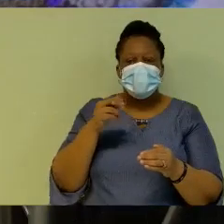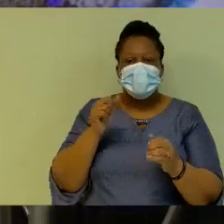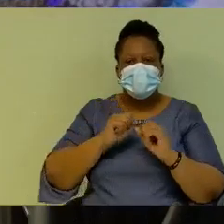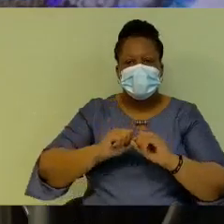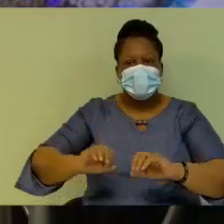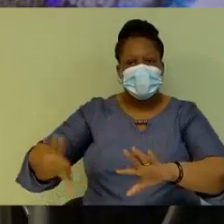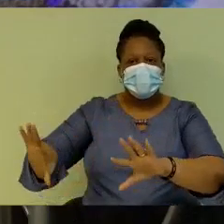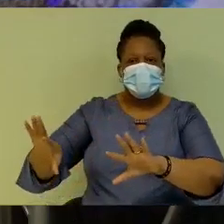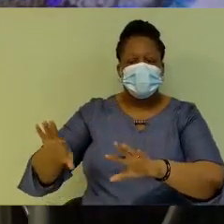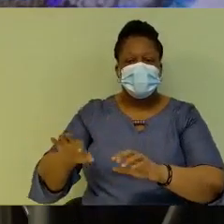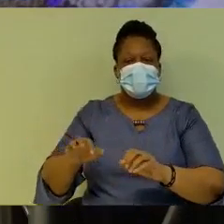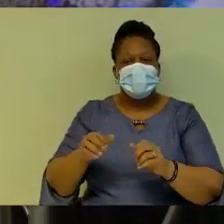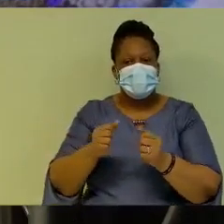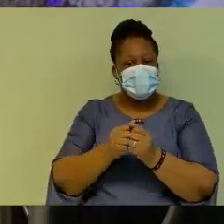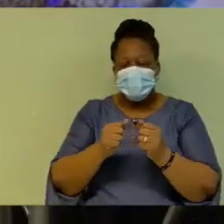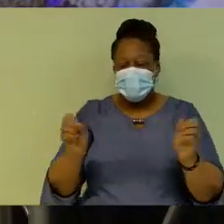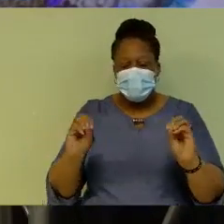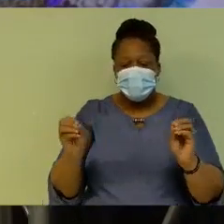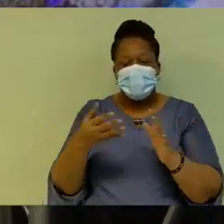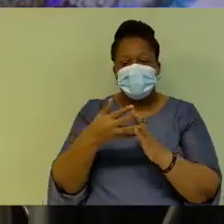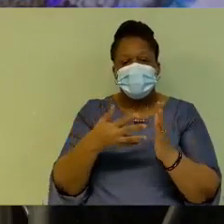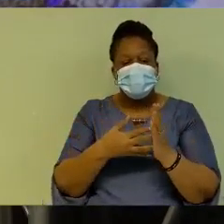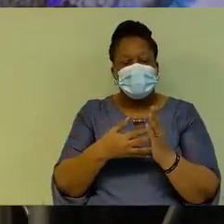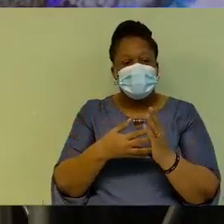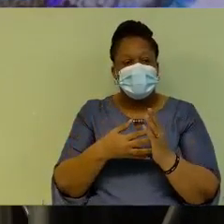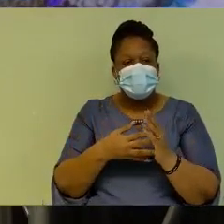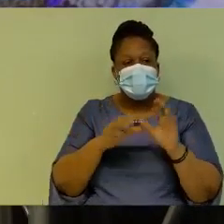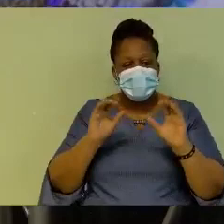those persons subsequently